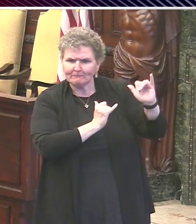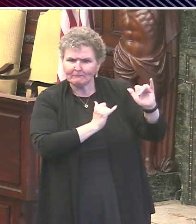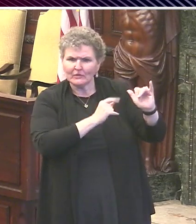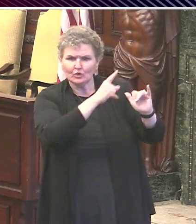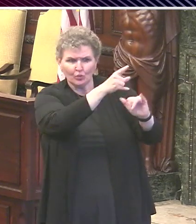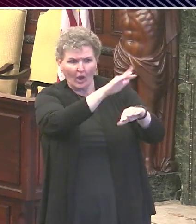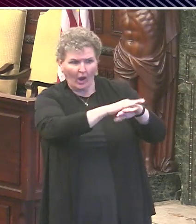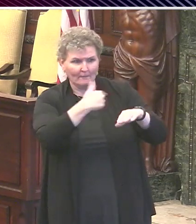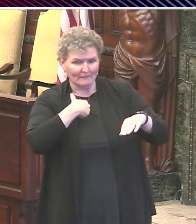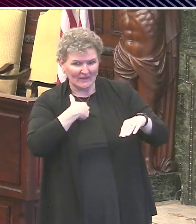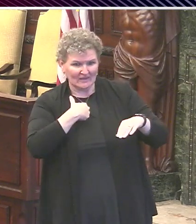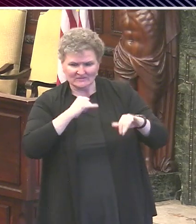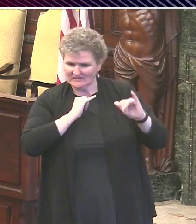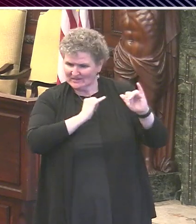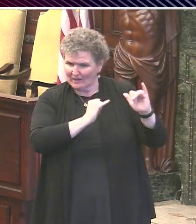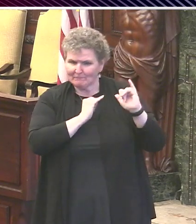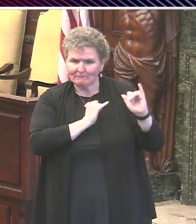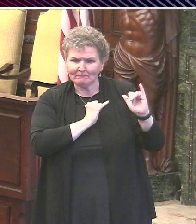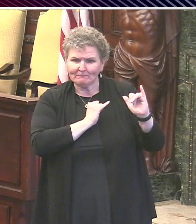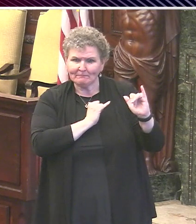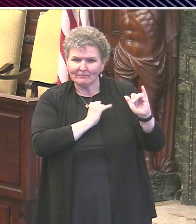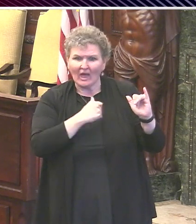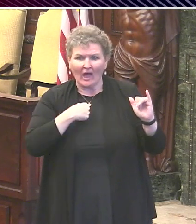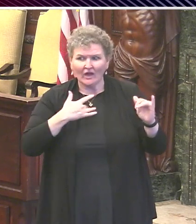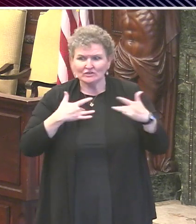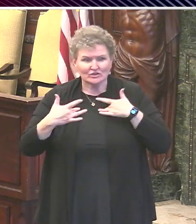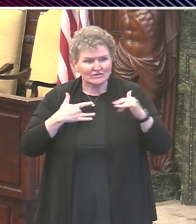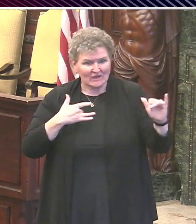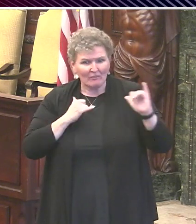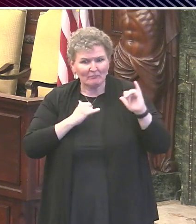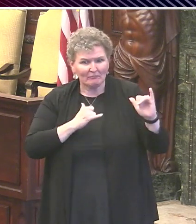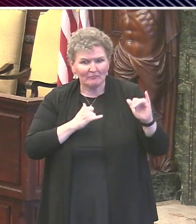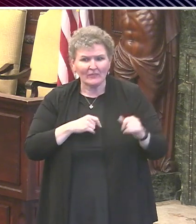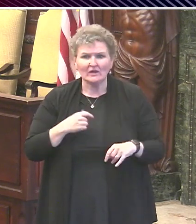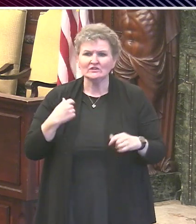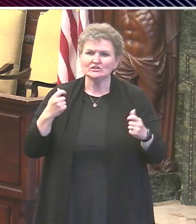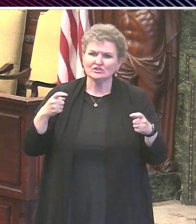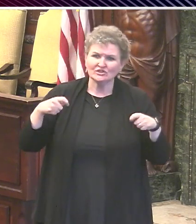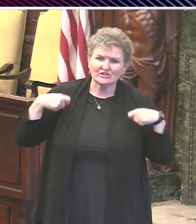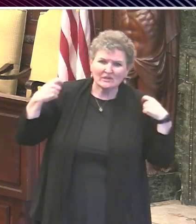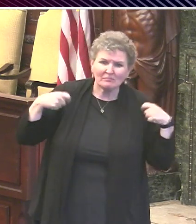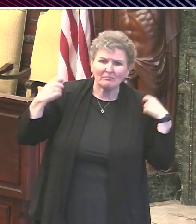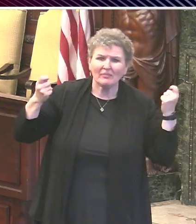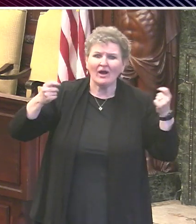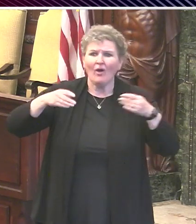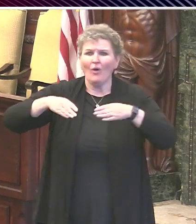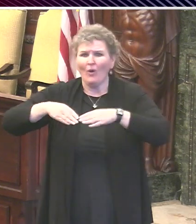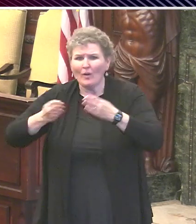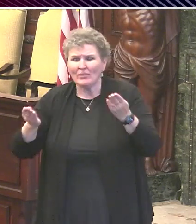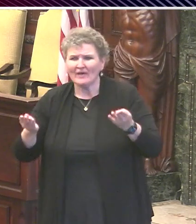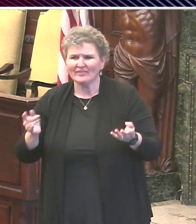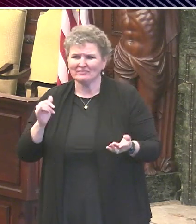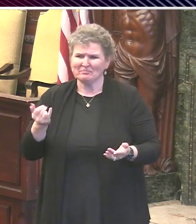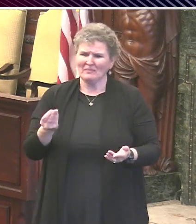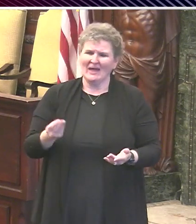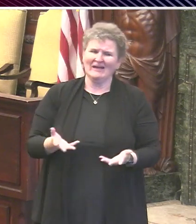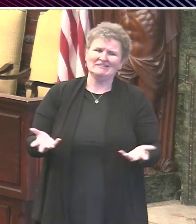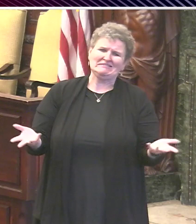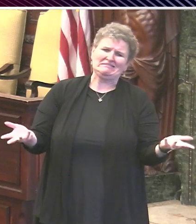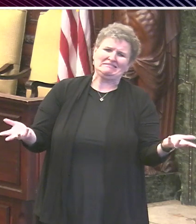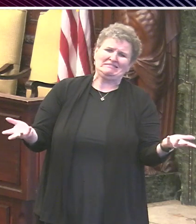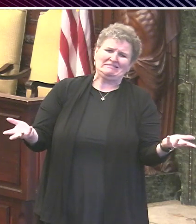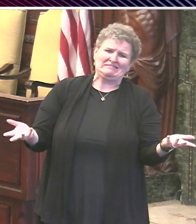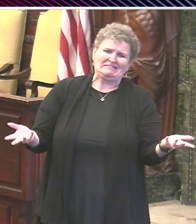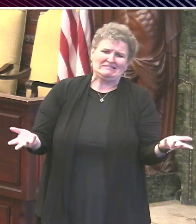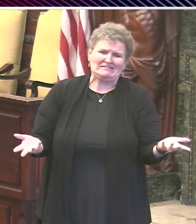Yeah, and just in reference to the gyms and fitness centers being open on Monday, what's your